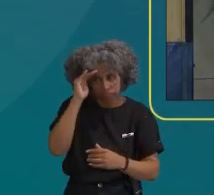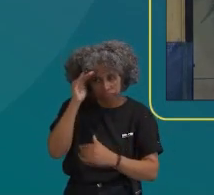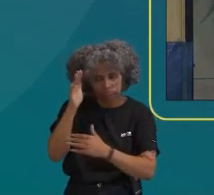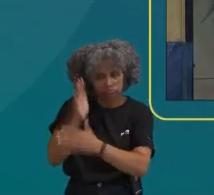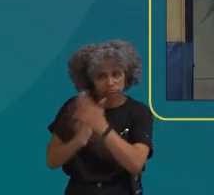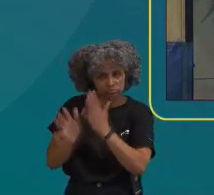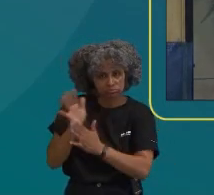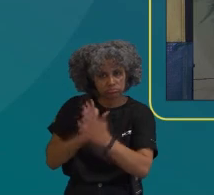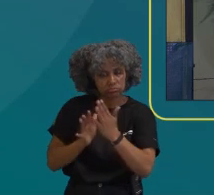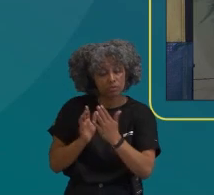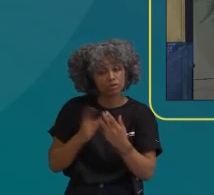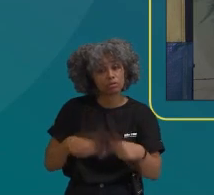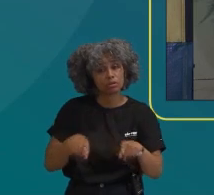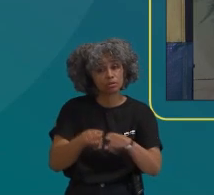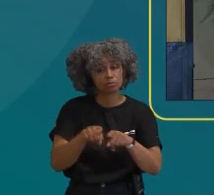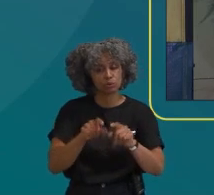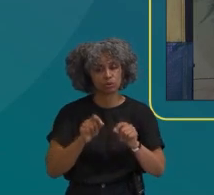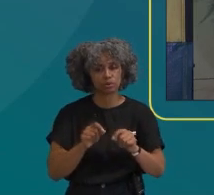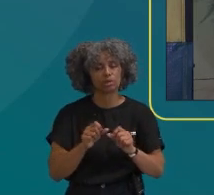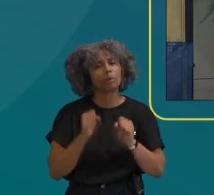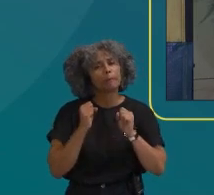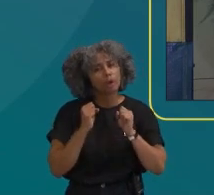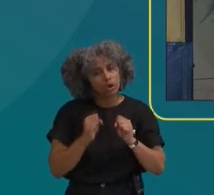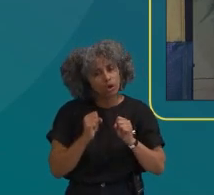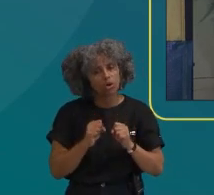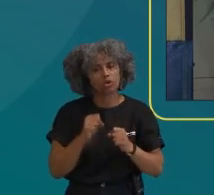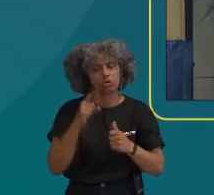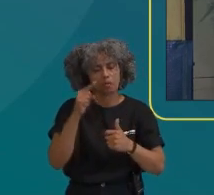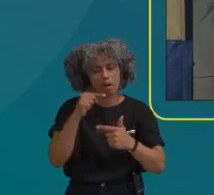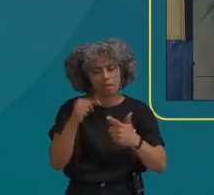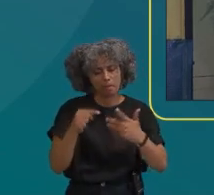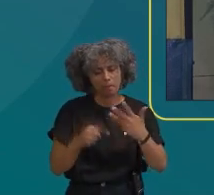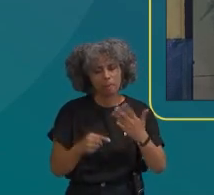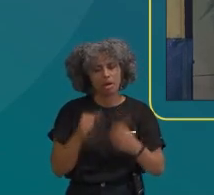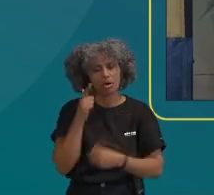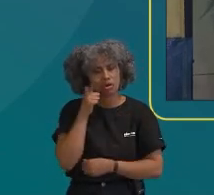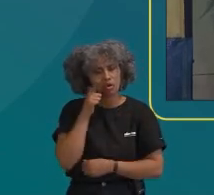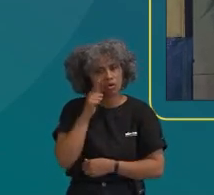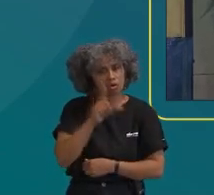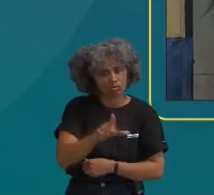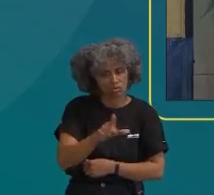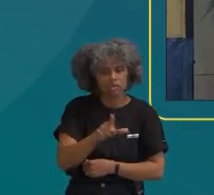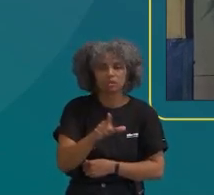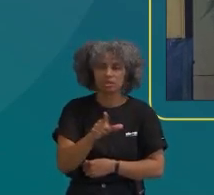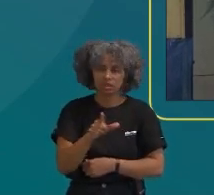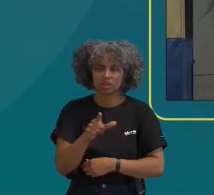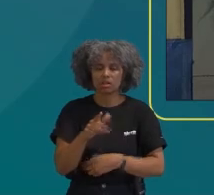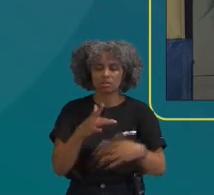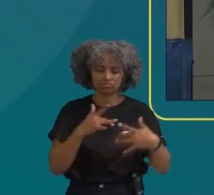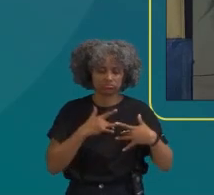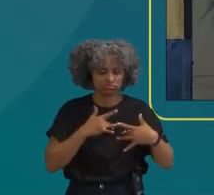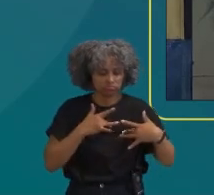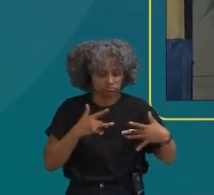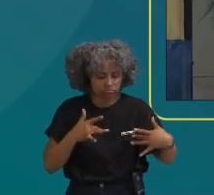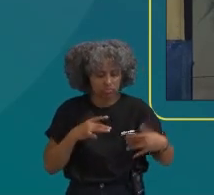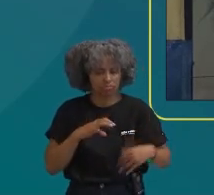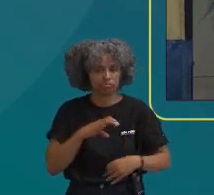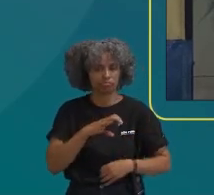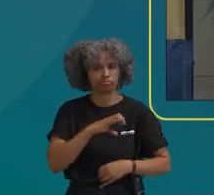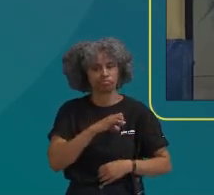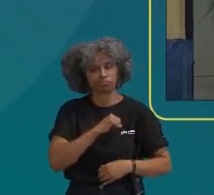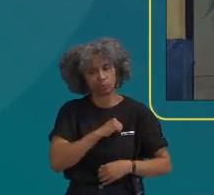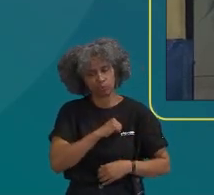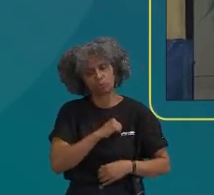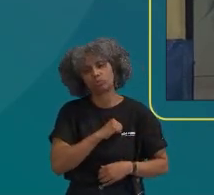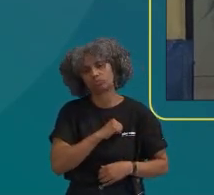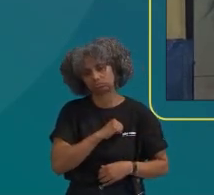with your type of determination and leadership and kindness and compassion. And I think the mayor didn't tell